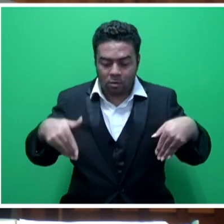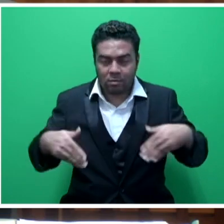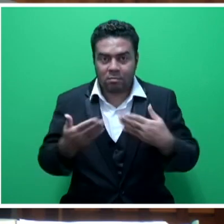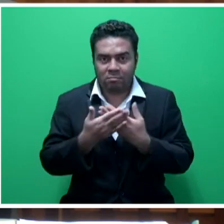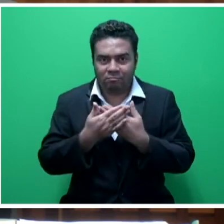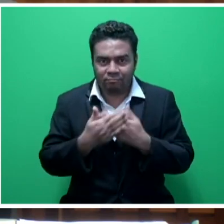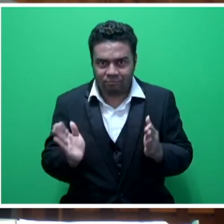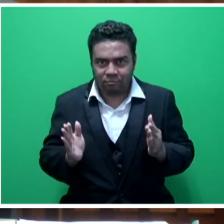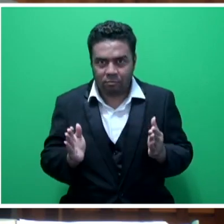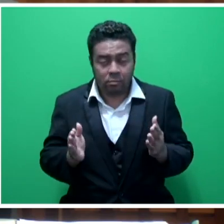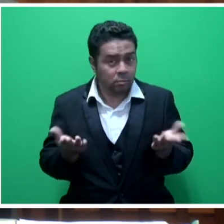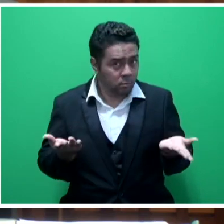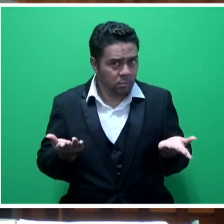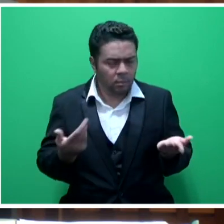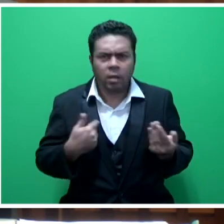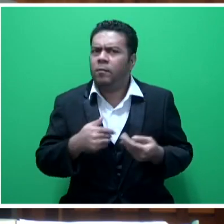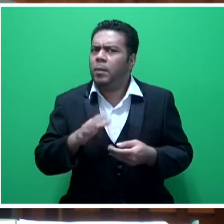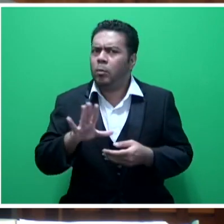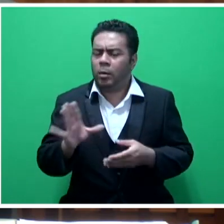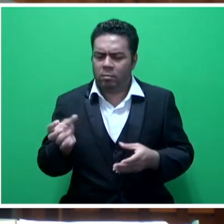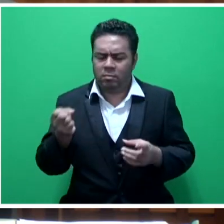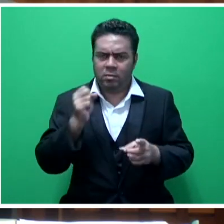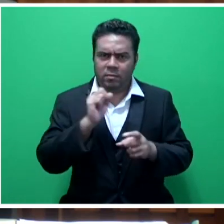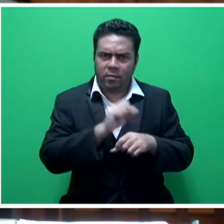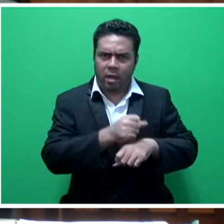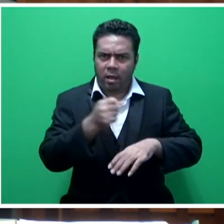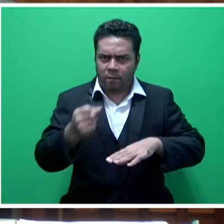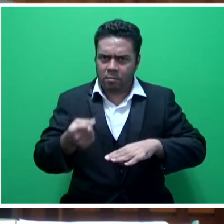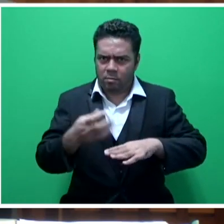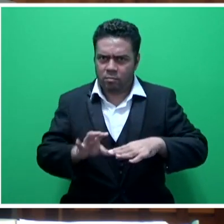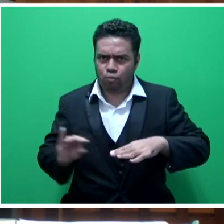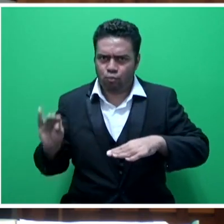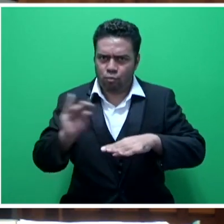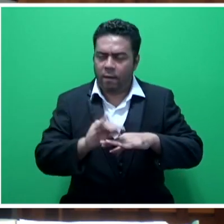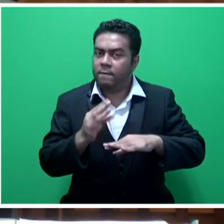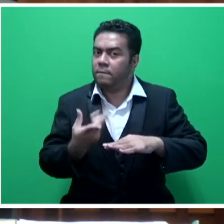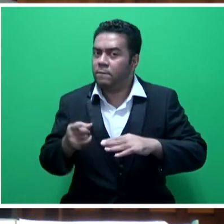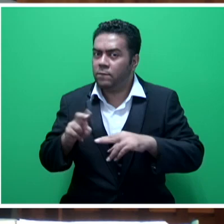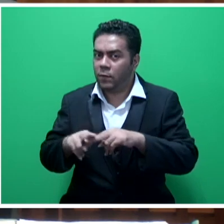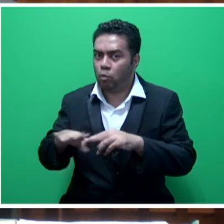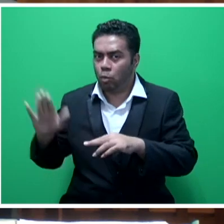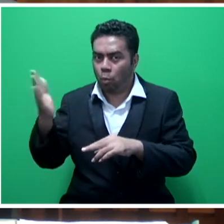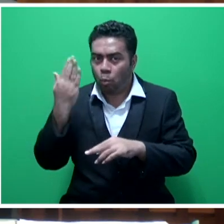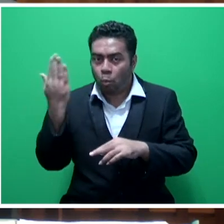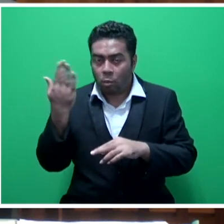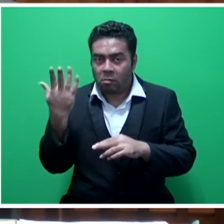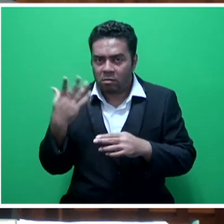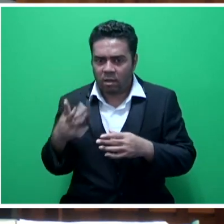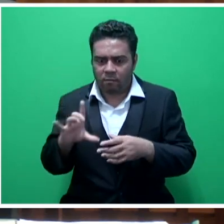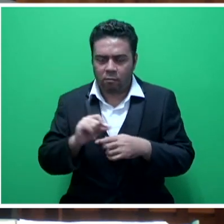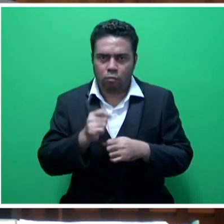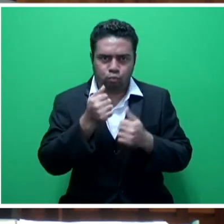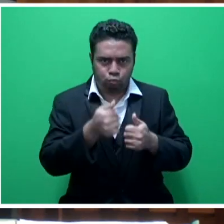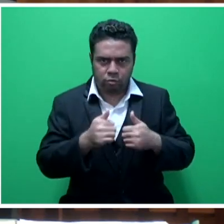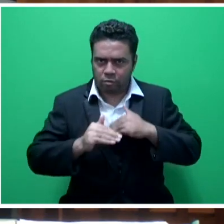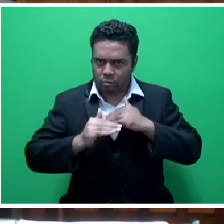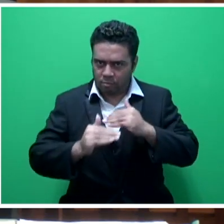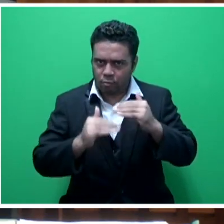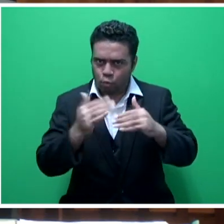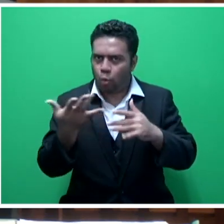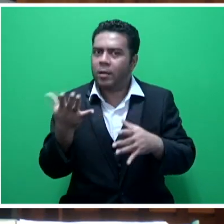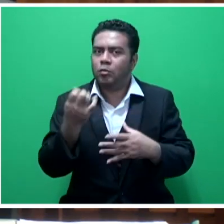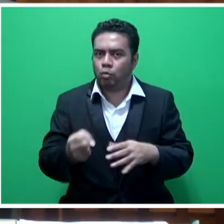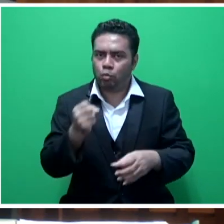up. Since the execution of government guarantees, Fiji Airways is continuing to take concrete steps to ensure its